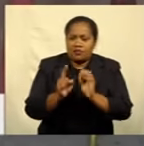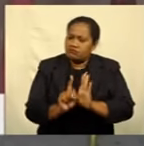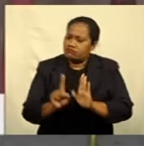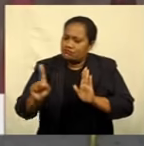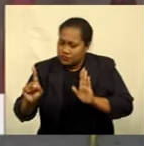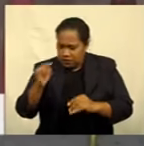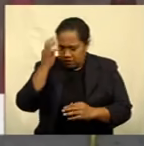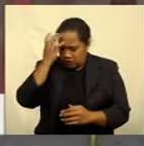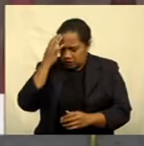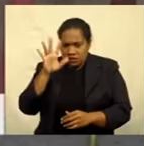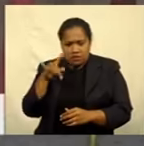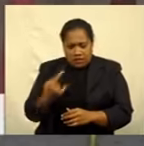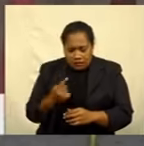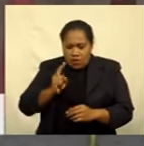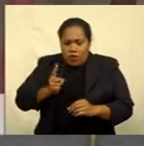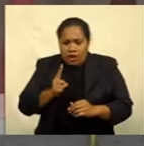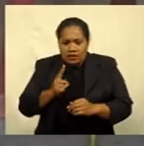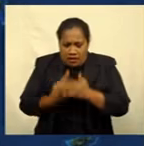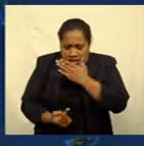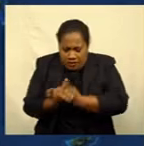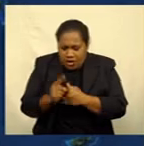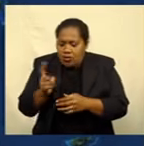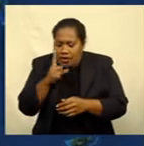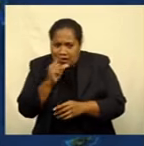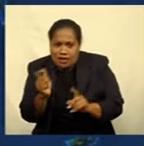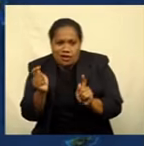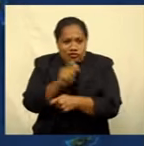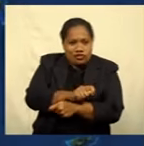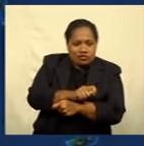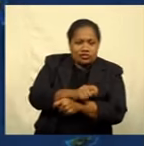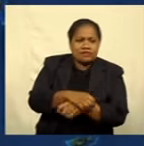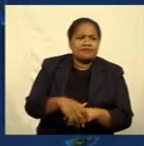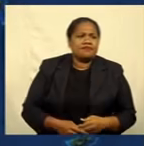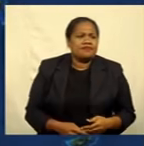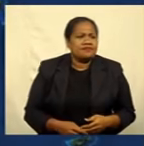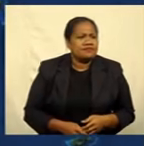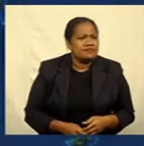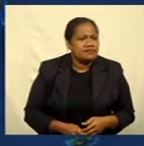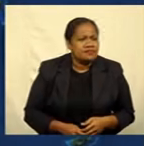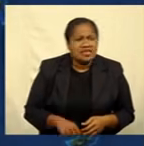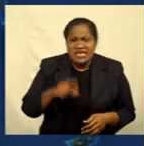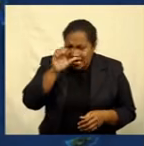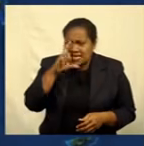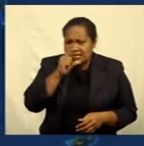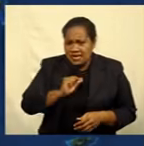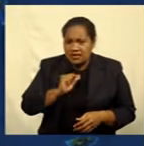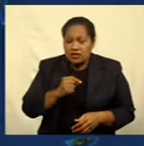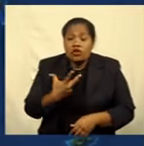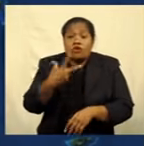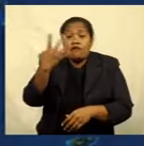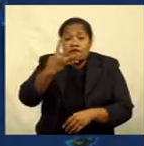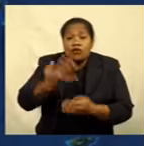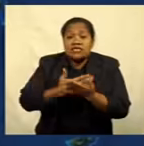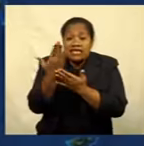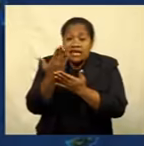what he went through and what he can change. If you get vaccinated, you do your 14 days, you come back and